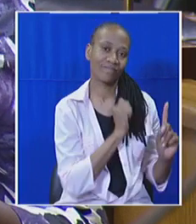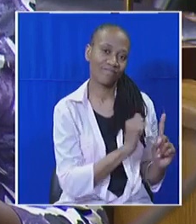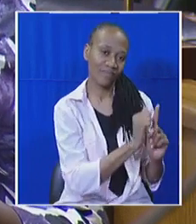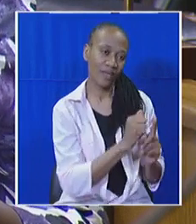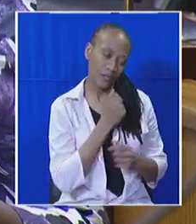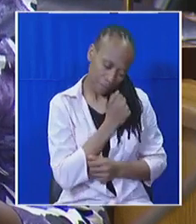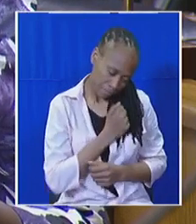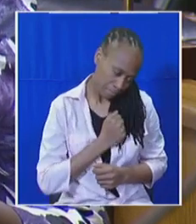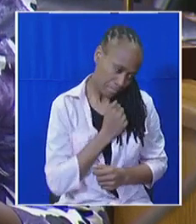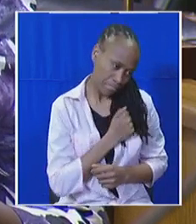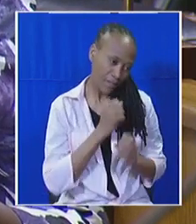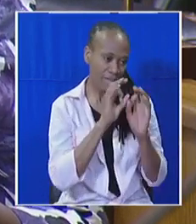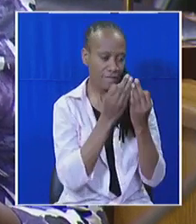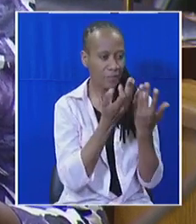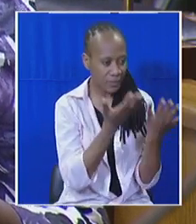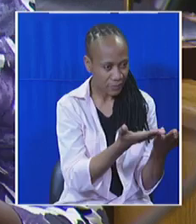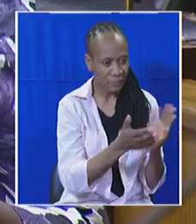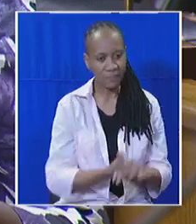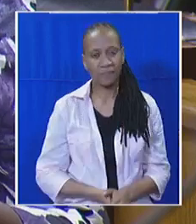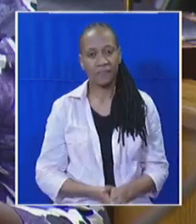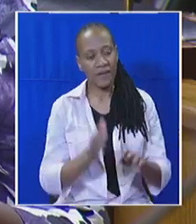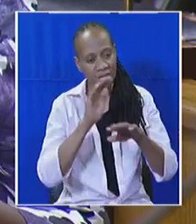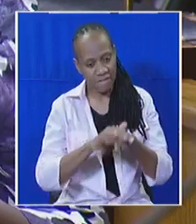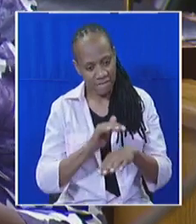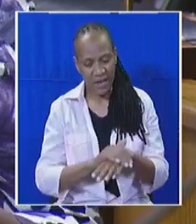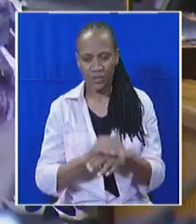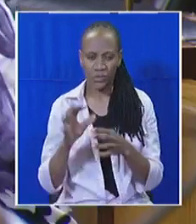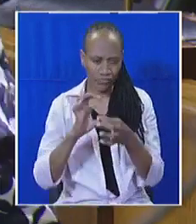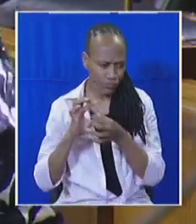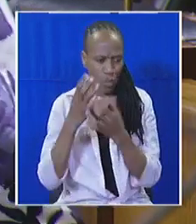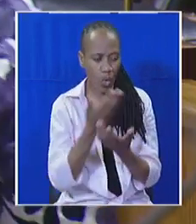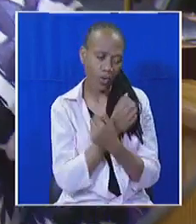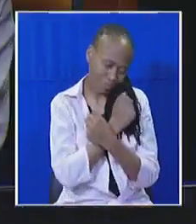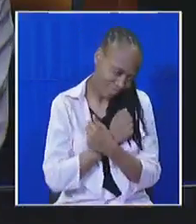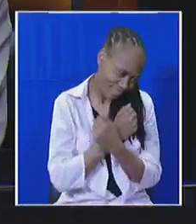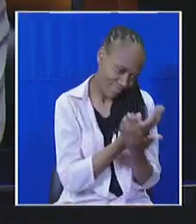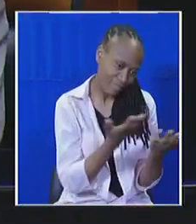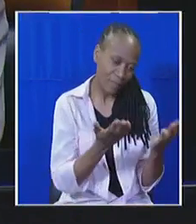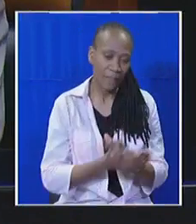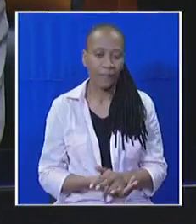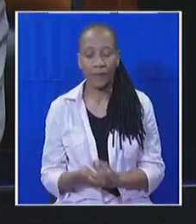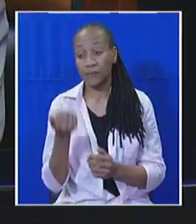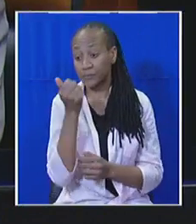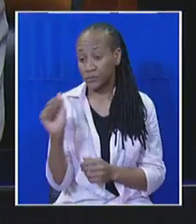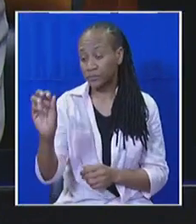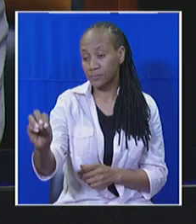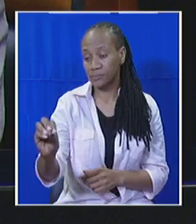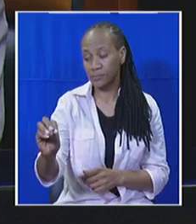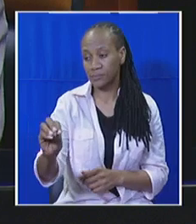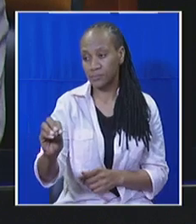its condolences to the Ramatlodi family, friends and relatives. I thank you. I now put the motion. Are there any